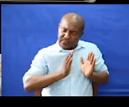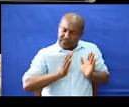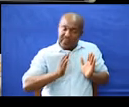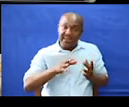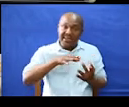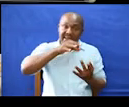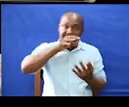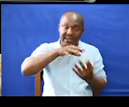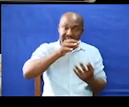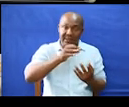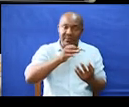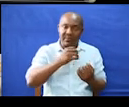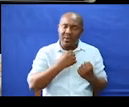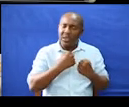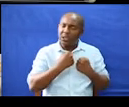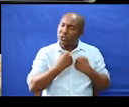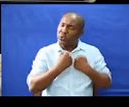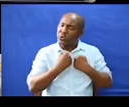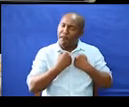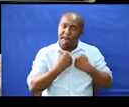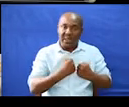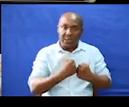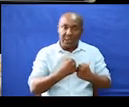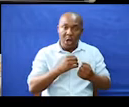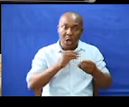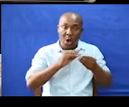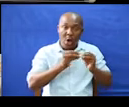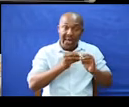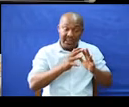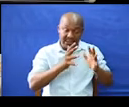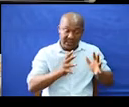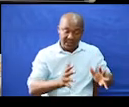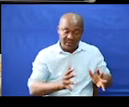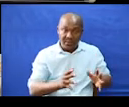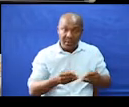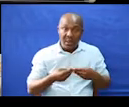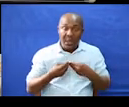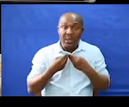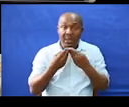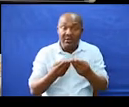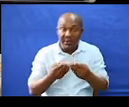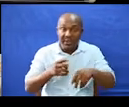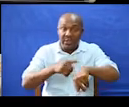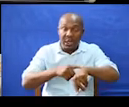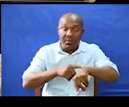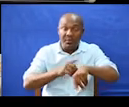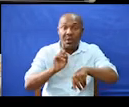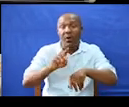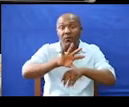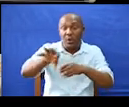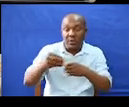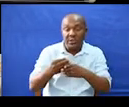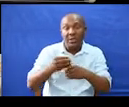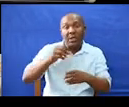organisms from a given population and give the time for those superior